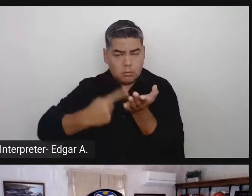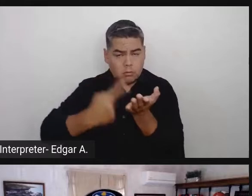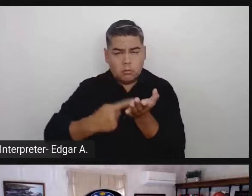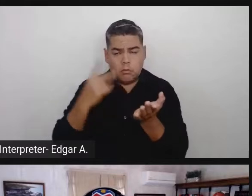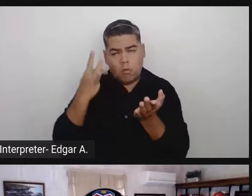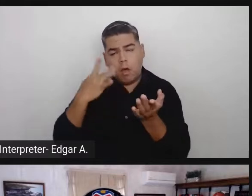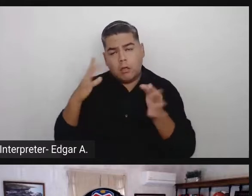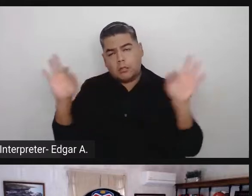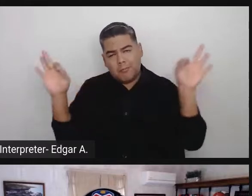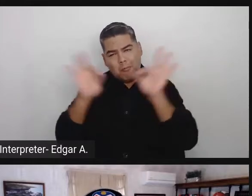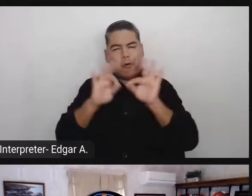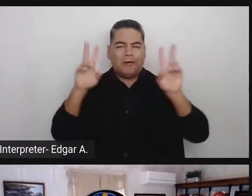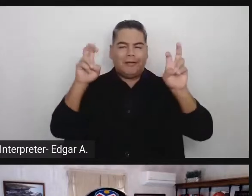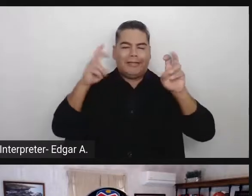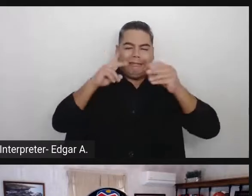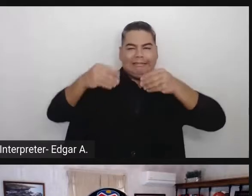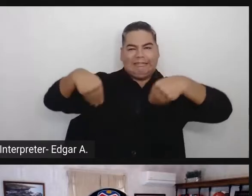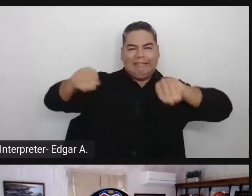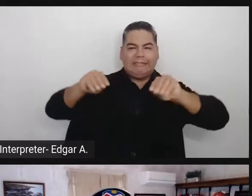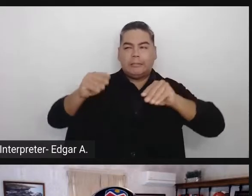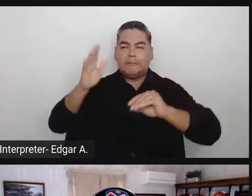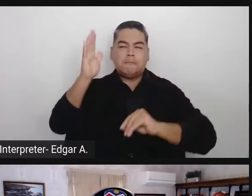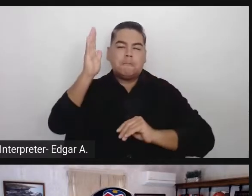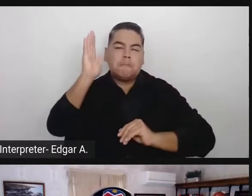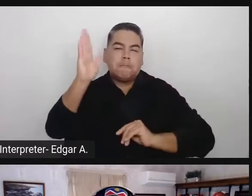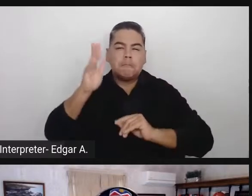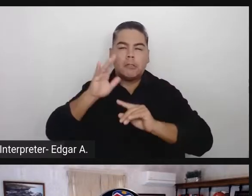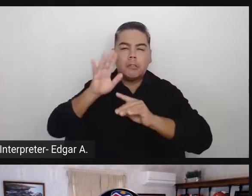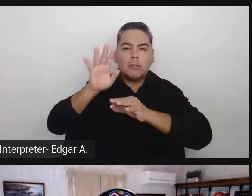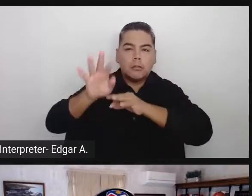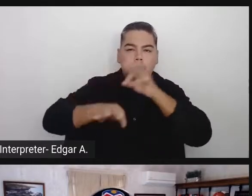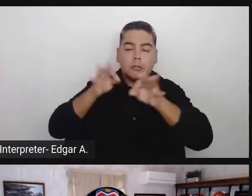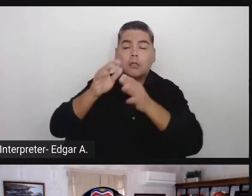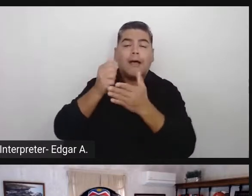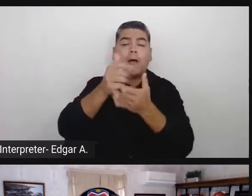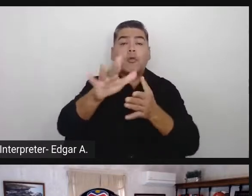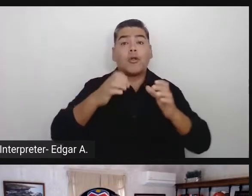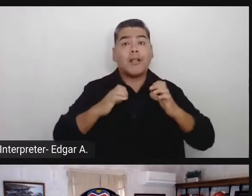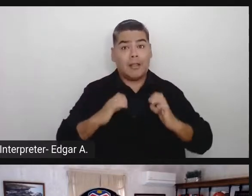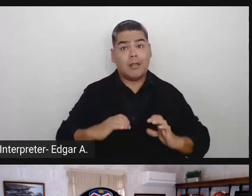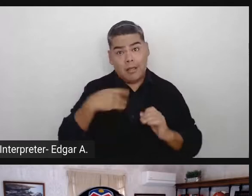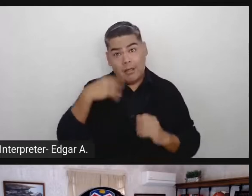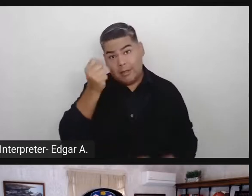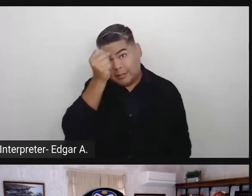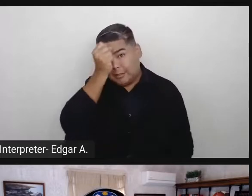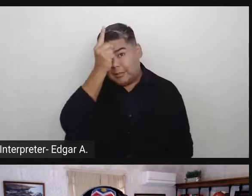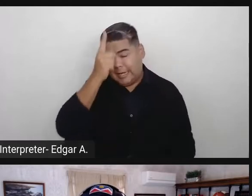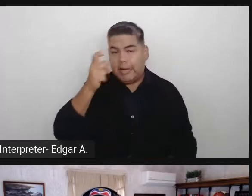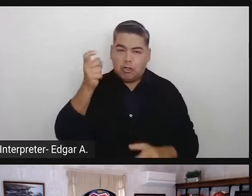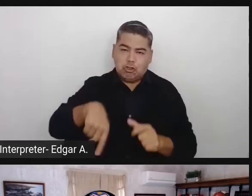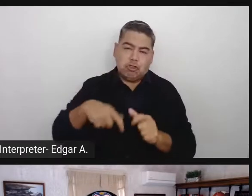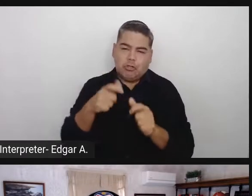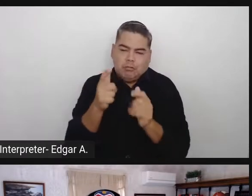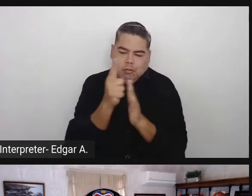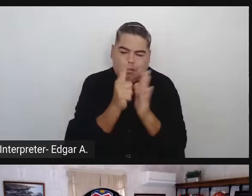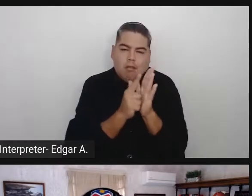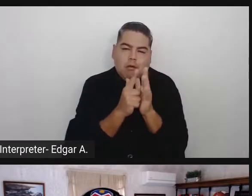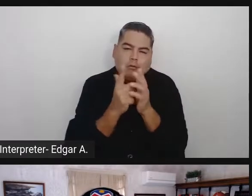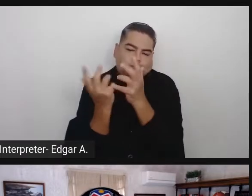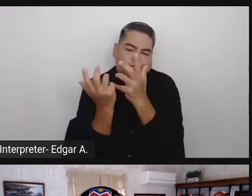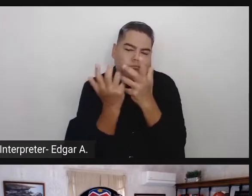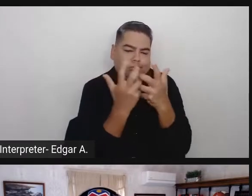do a sales pitch to help your client understand that they should comply with the law, for example,